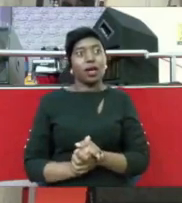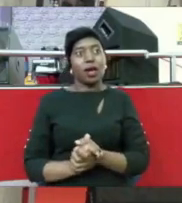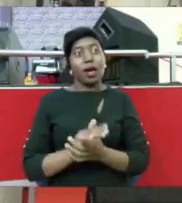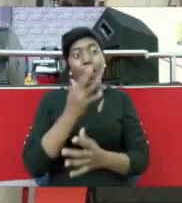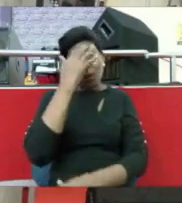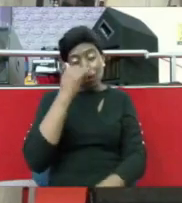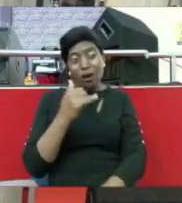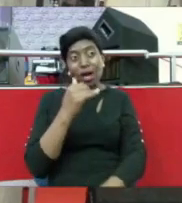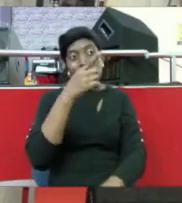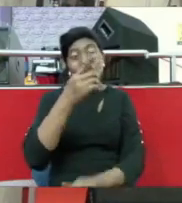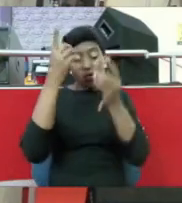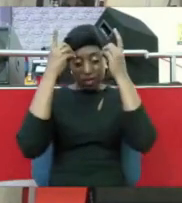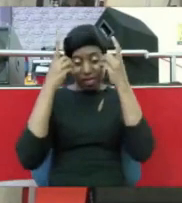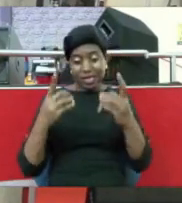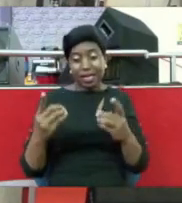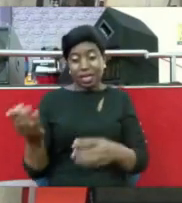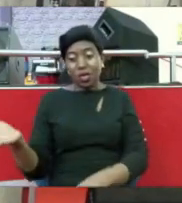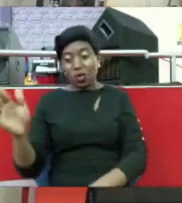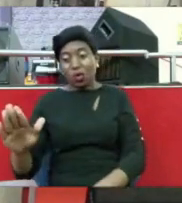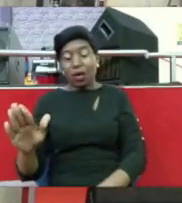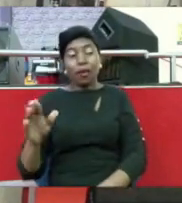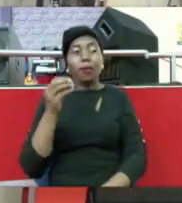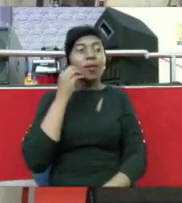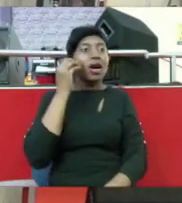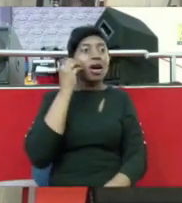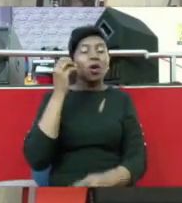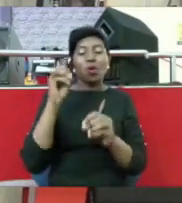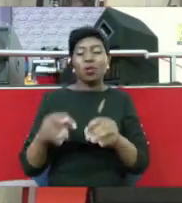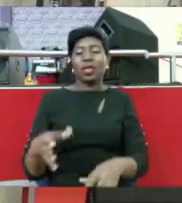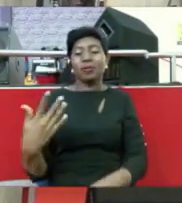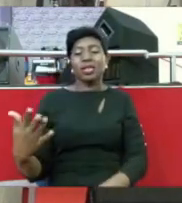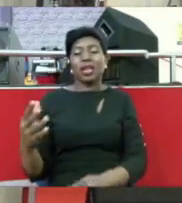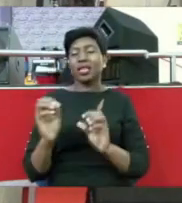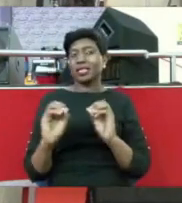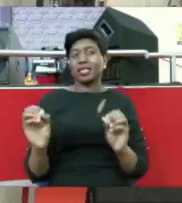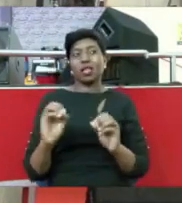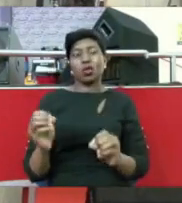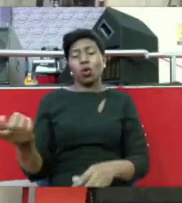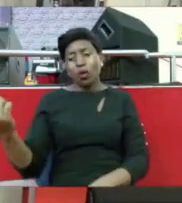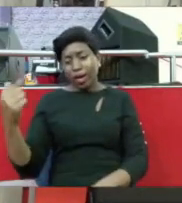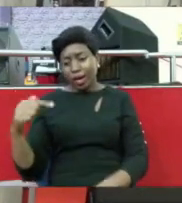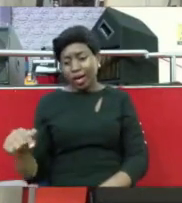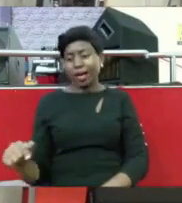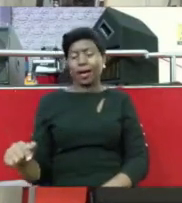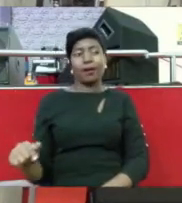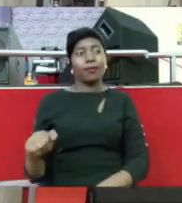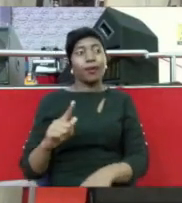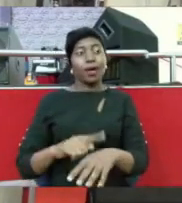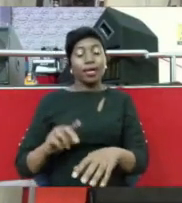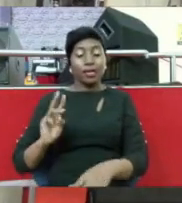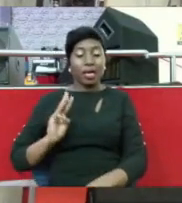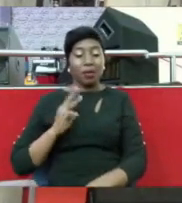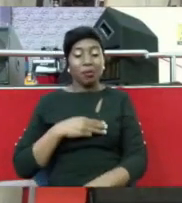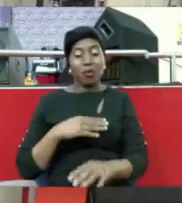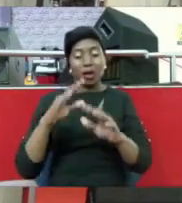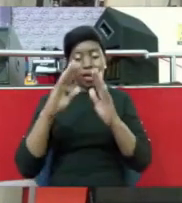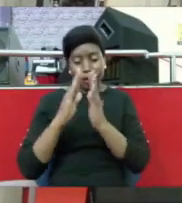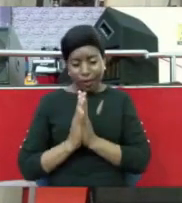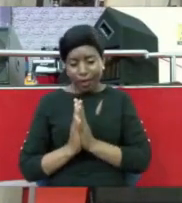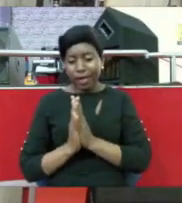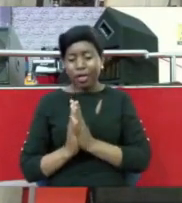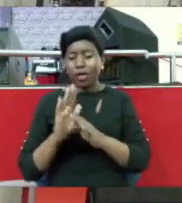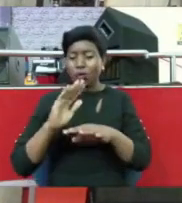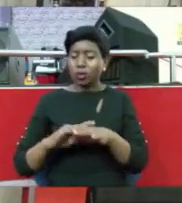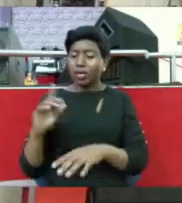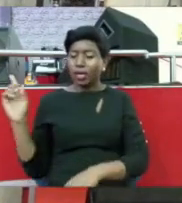mitupu. And you have decided you won't go out empty handed. Ukitaka ku roll tu hapa na kukaa tu, tunaomba wewe bado una roll hapa. Endelea. If you